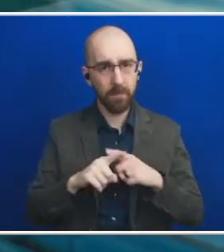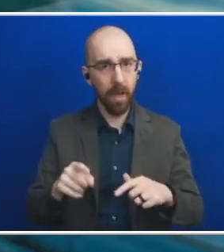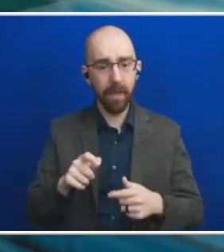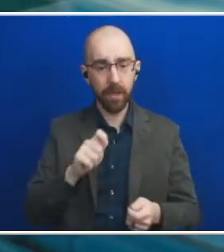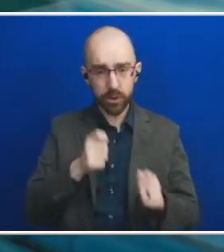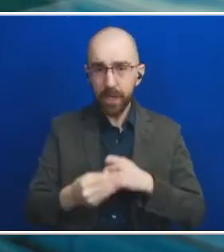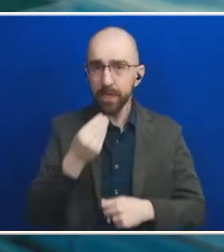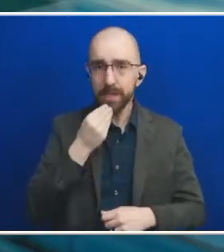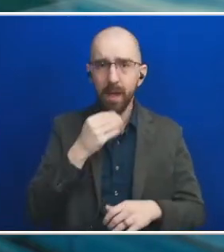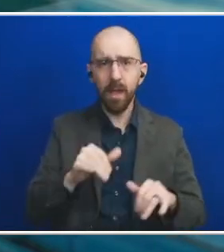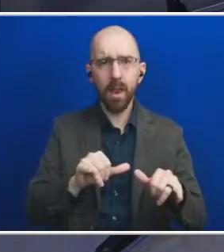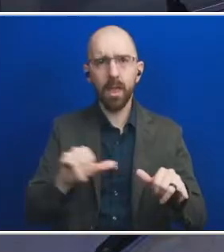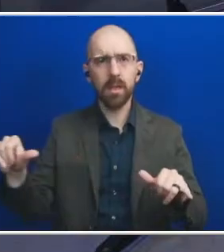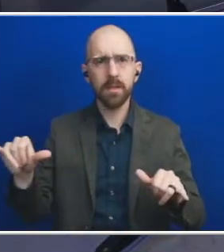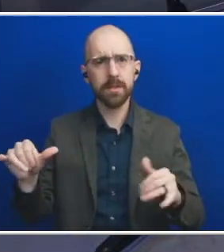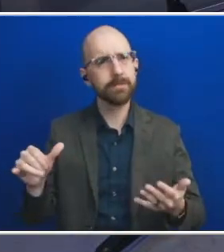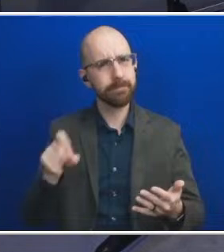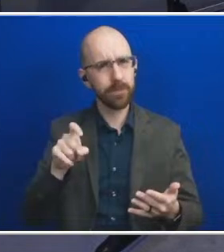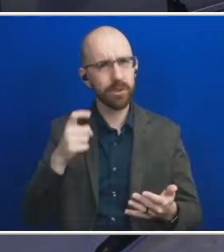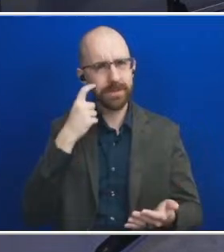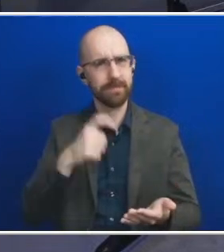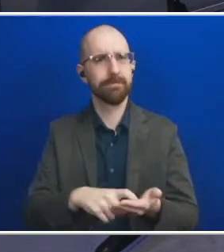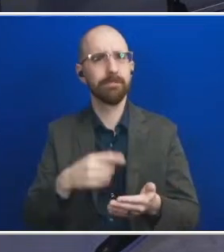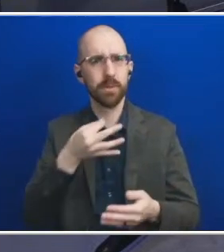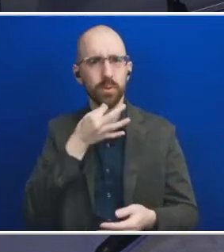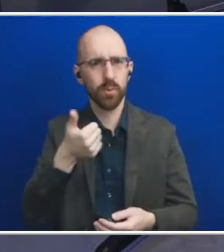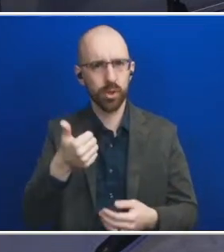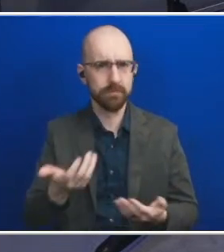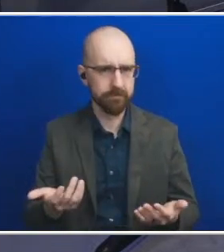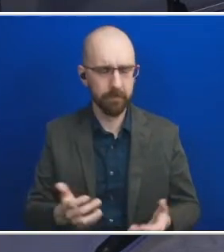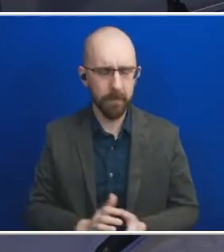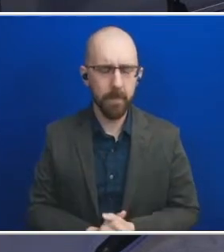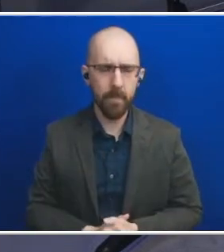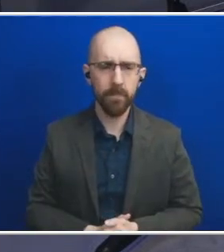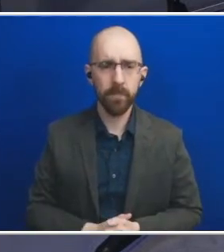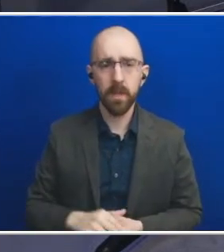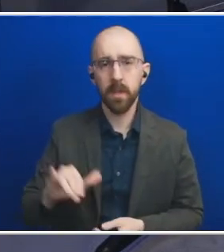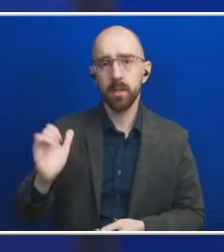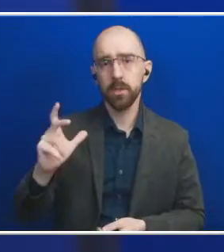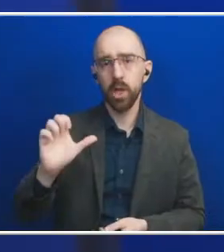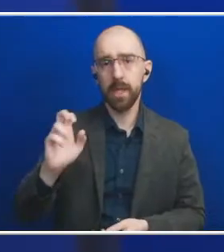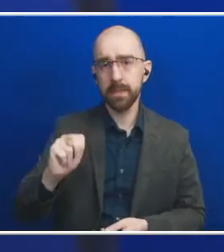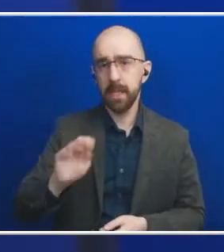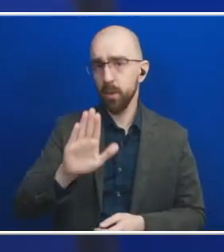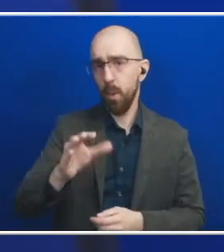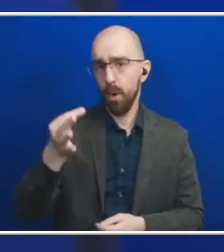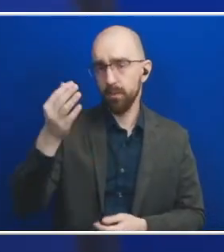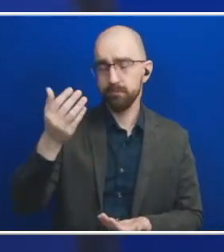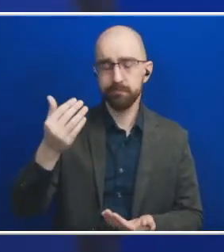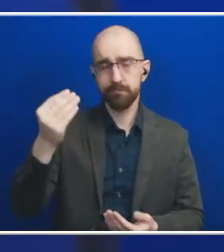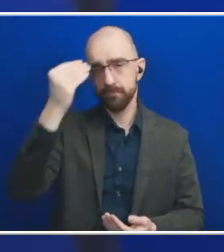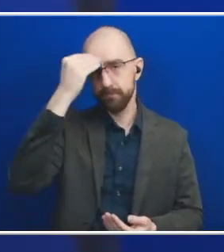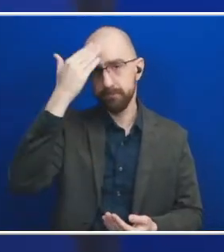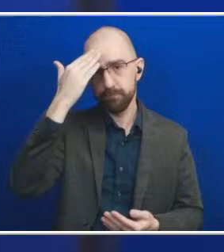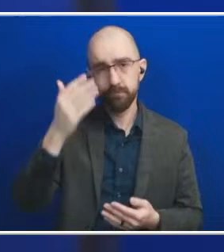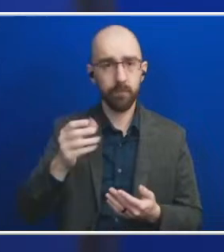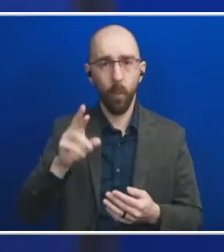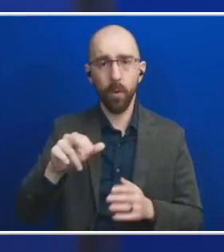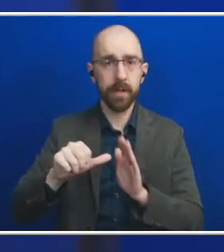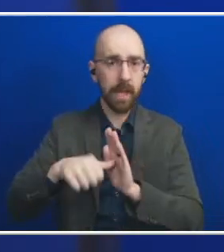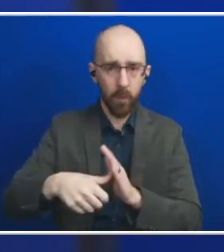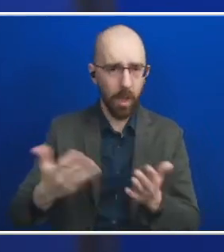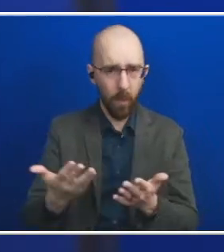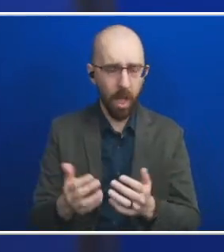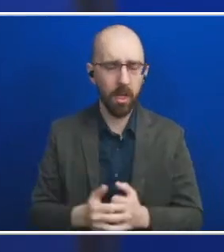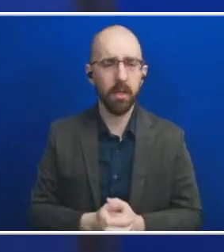clued us in a little sooner. Good point, good point. Yeah. Jackson, what's the big takeaway from your story? It's same thing as everything, or as kind of what